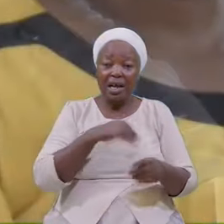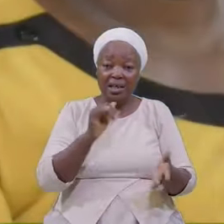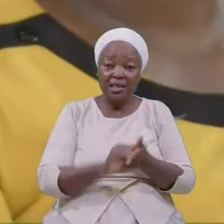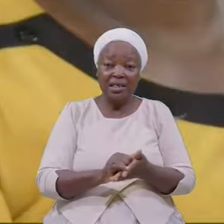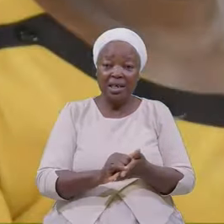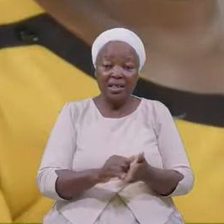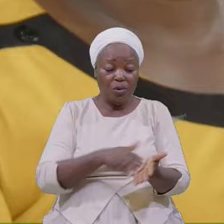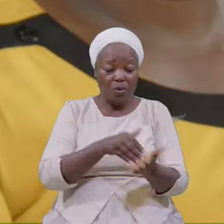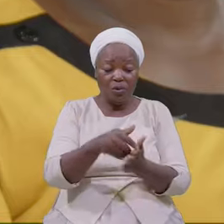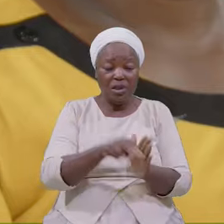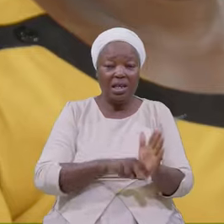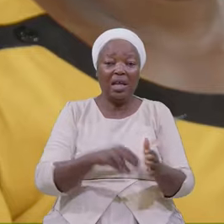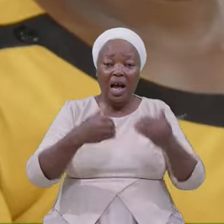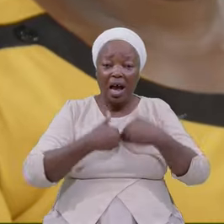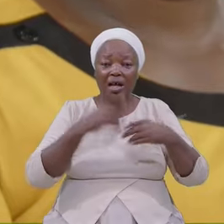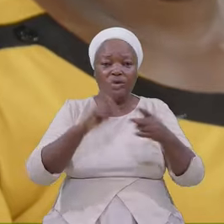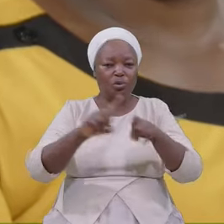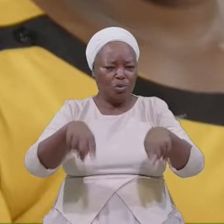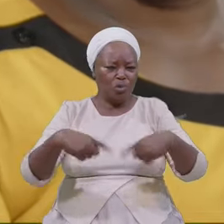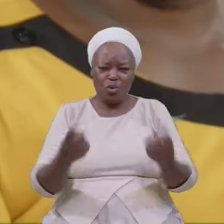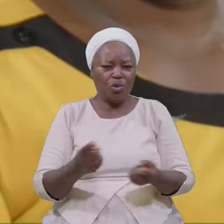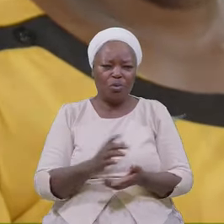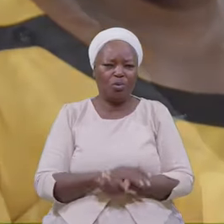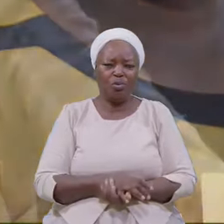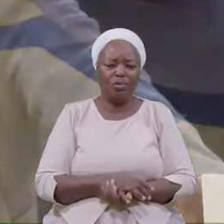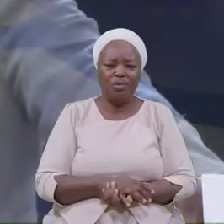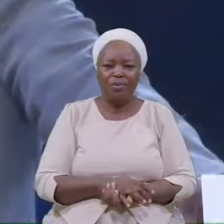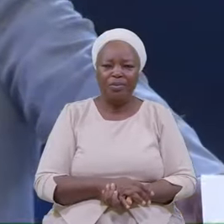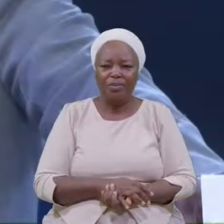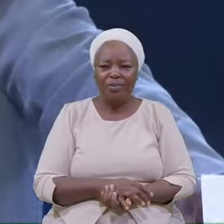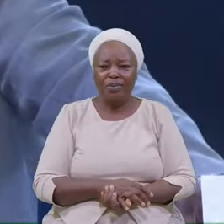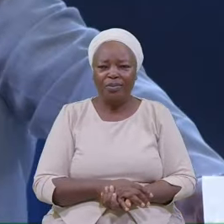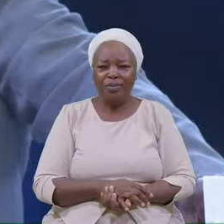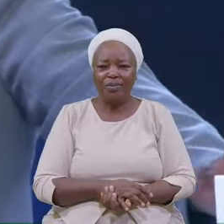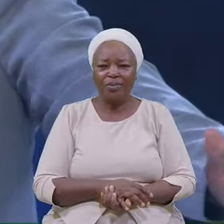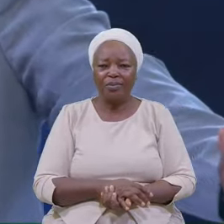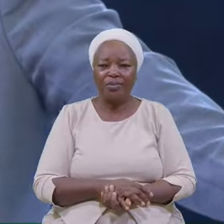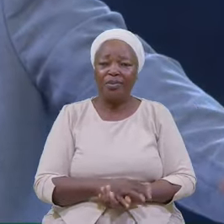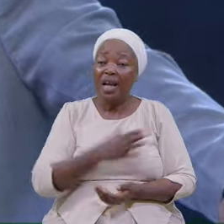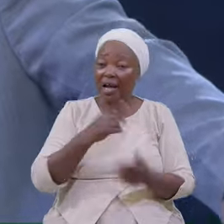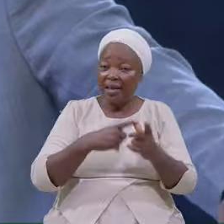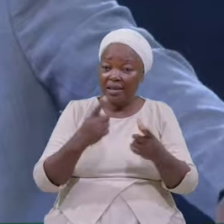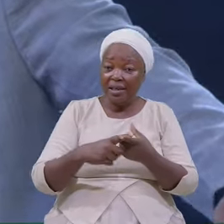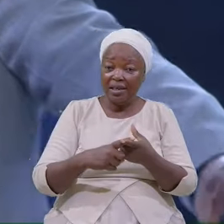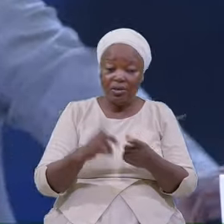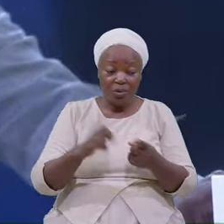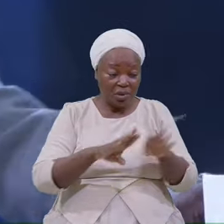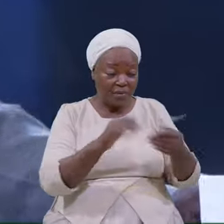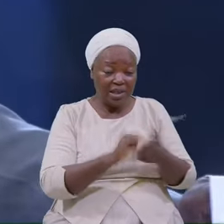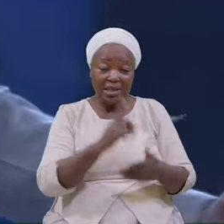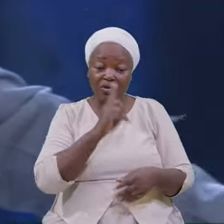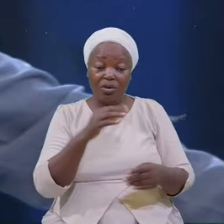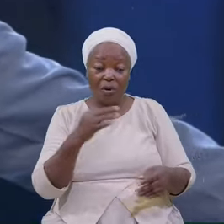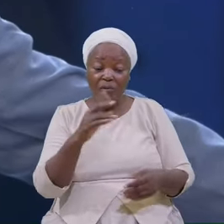impotence has to go. Que quand on mentionne le nom de Jésus, la paralysie là doit partir. And then to assure him of what he knew,